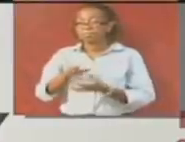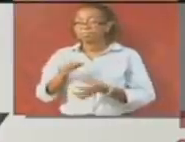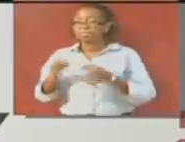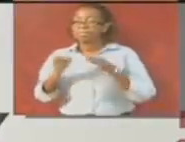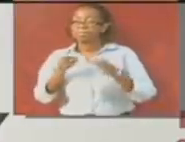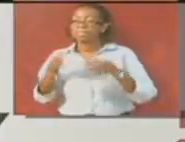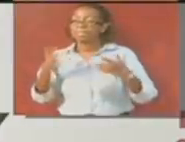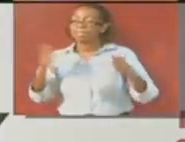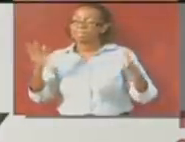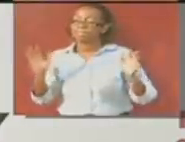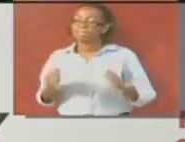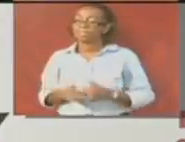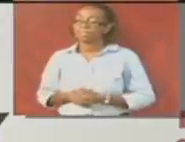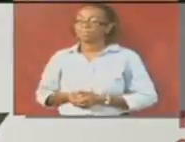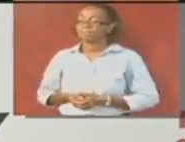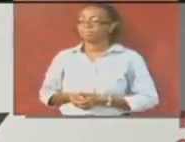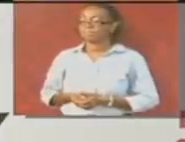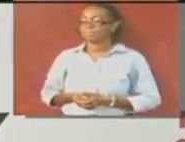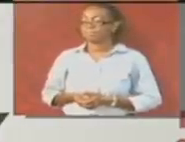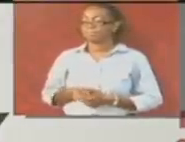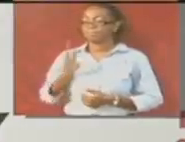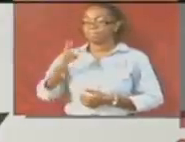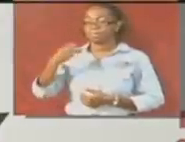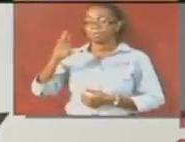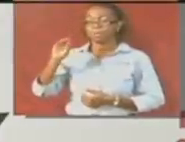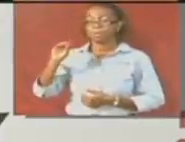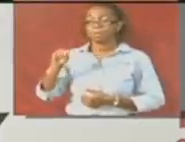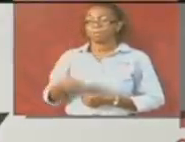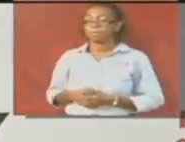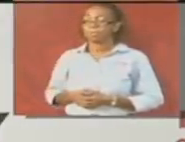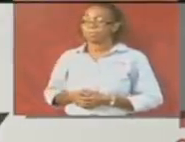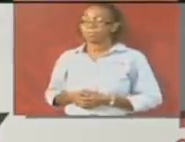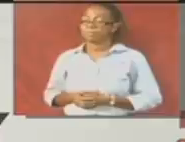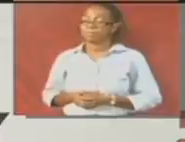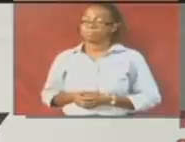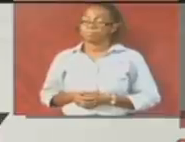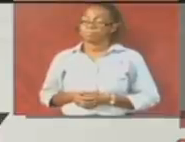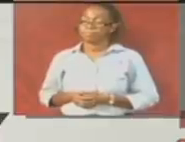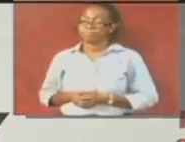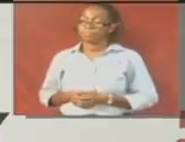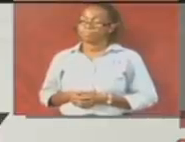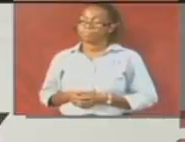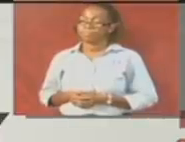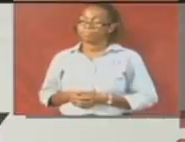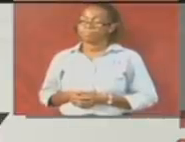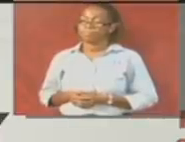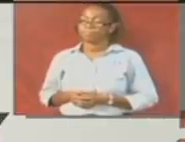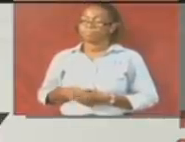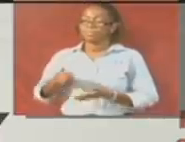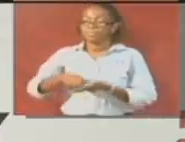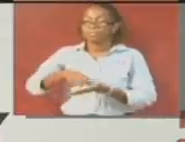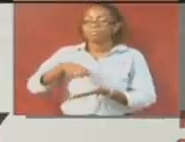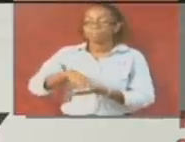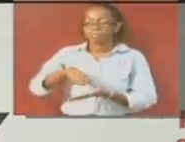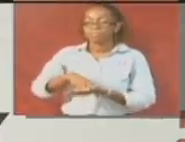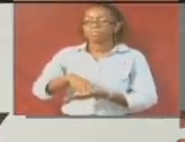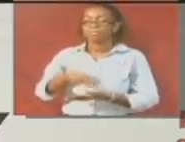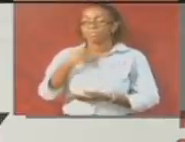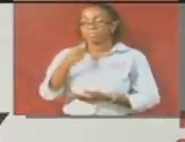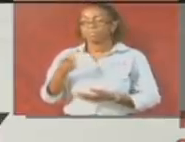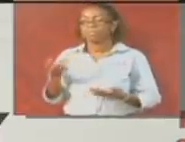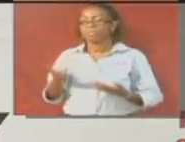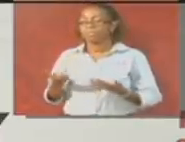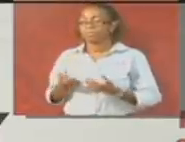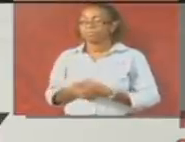have indicated that WHO has confirmed and has